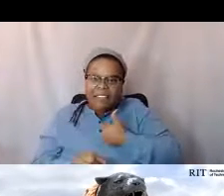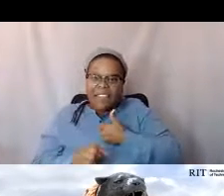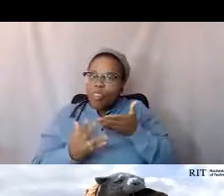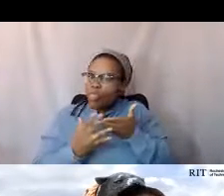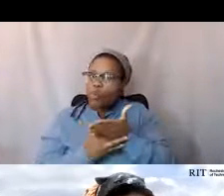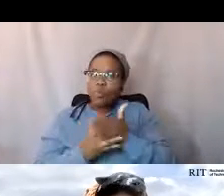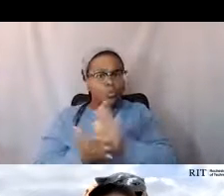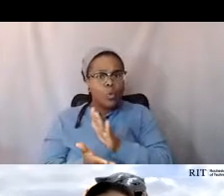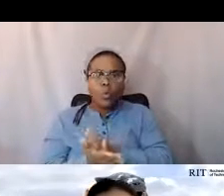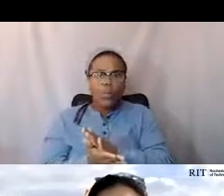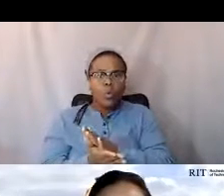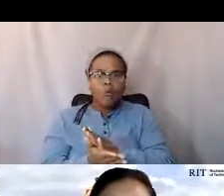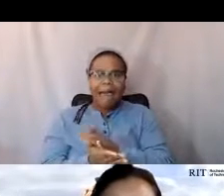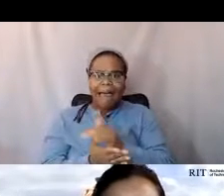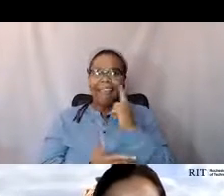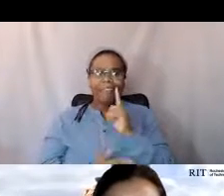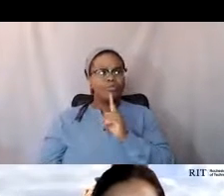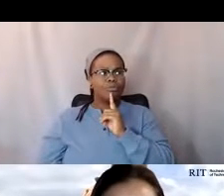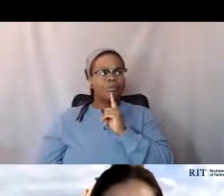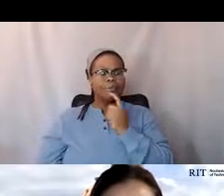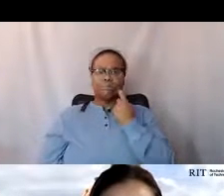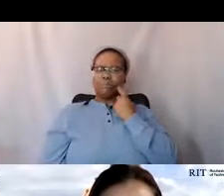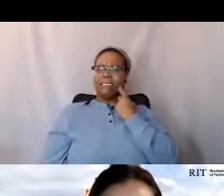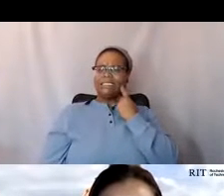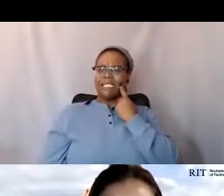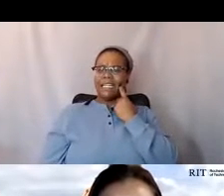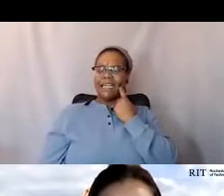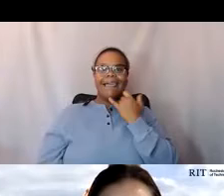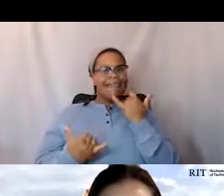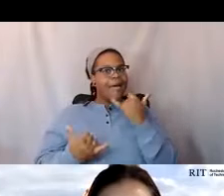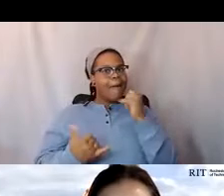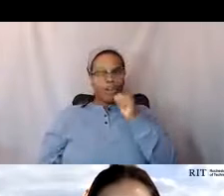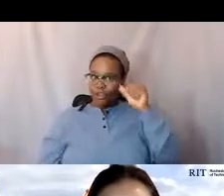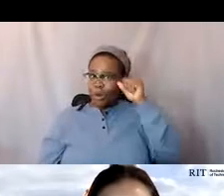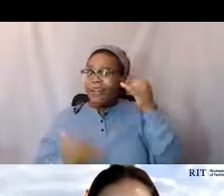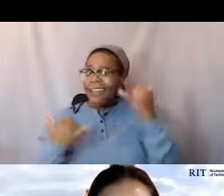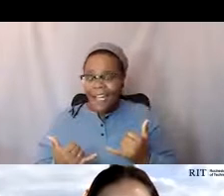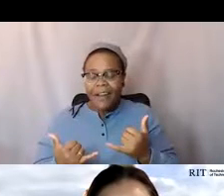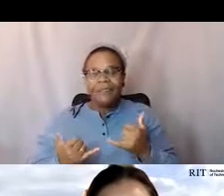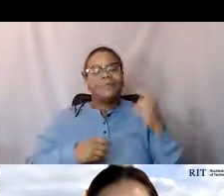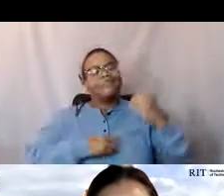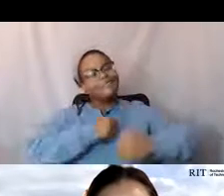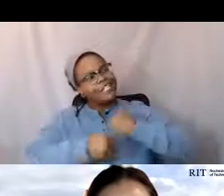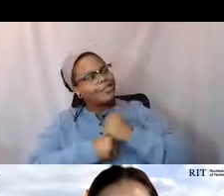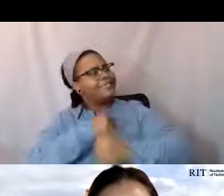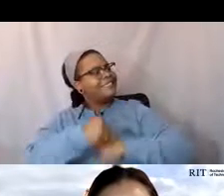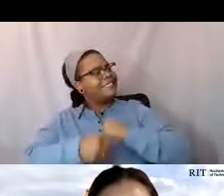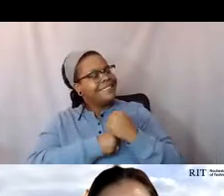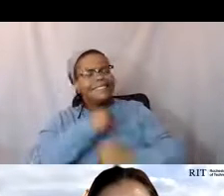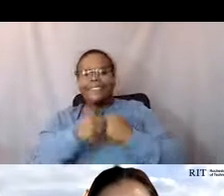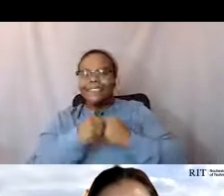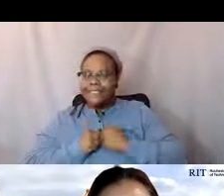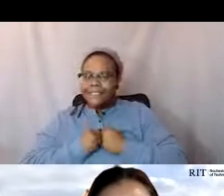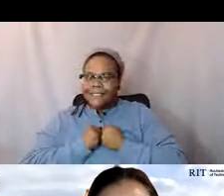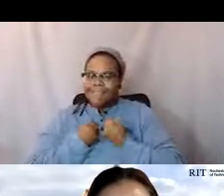think it has been actually very recent, and I'm a well-grown adult now. It has taken me so many years to actually undo that part